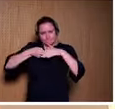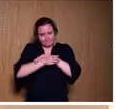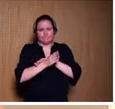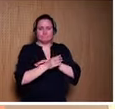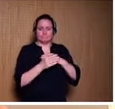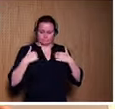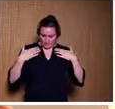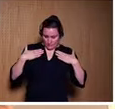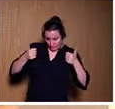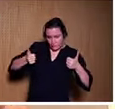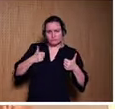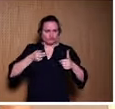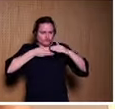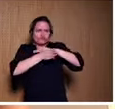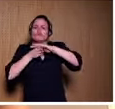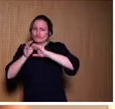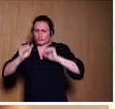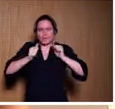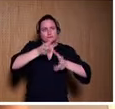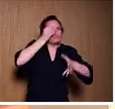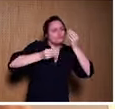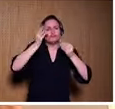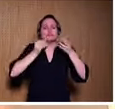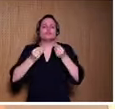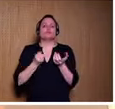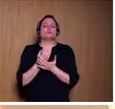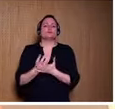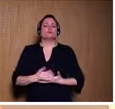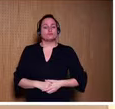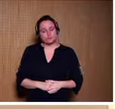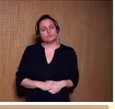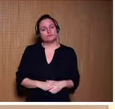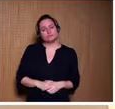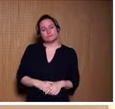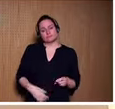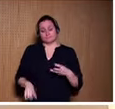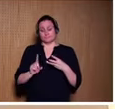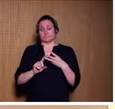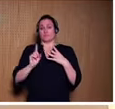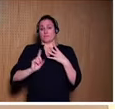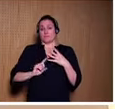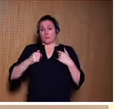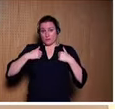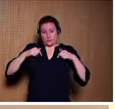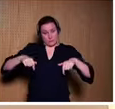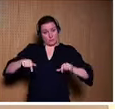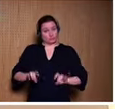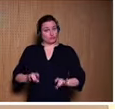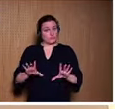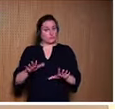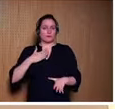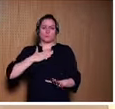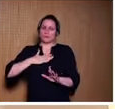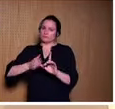response. And we will be fighting to ensure that these